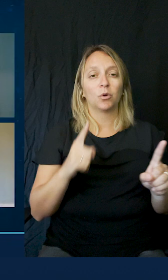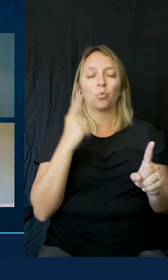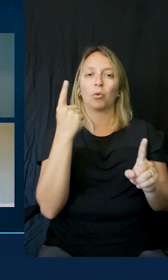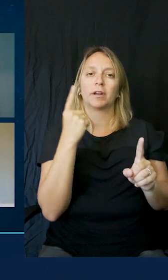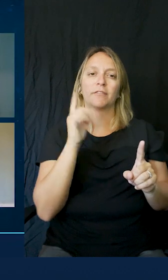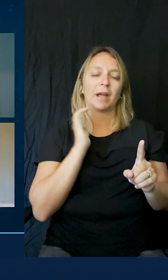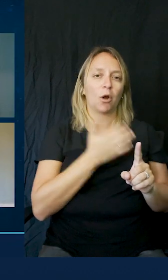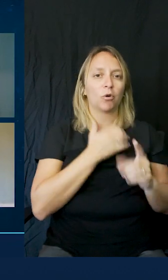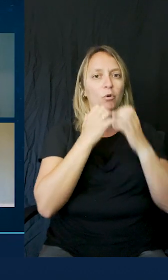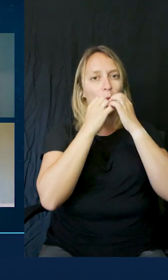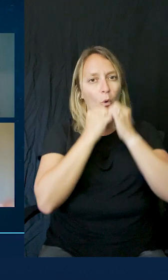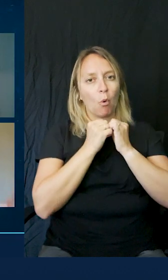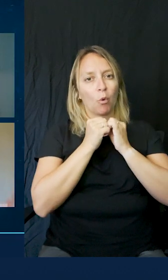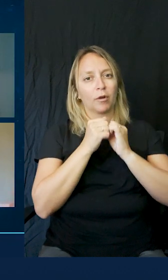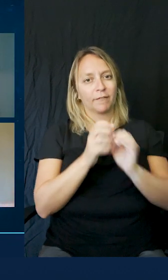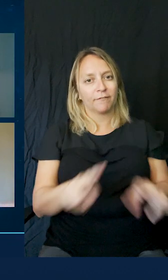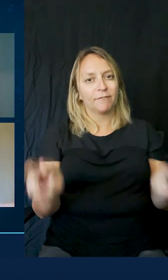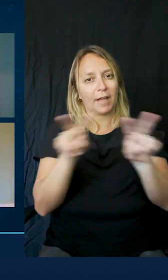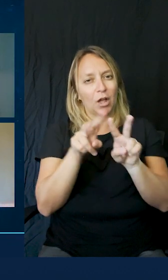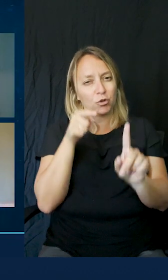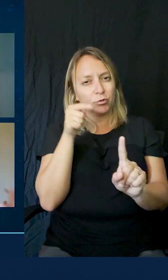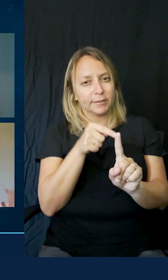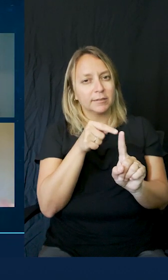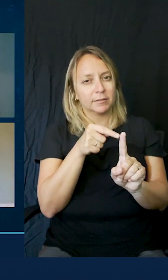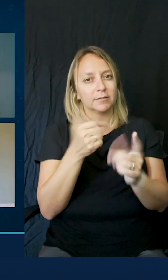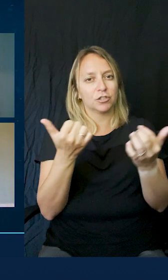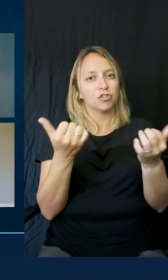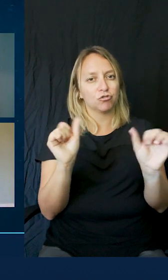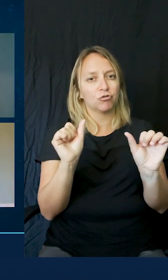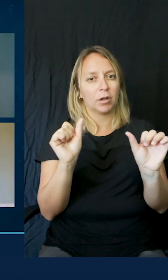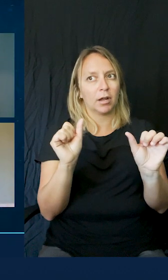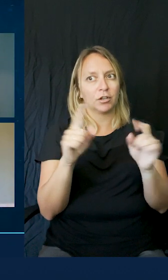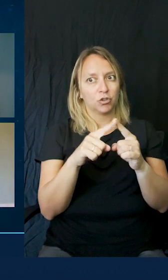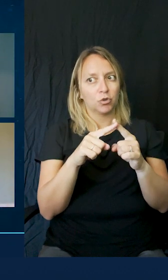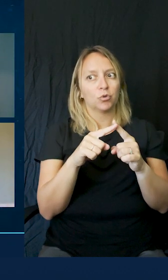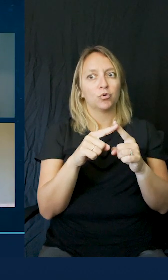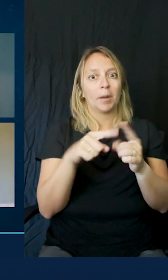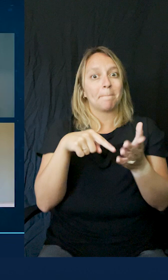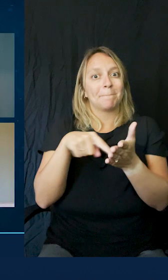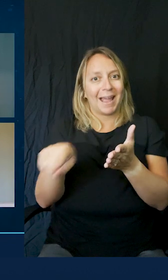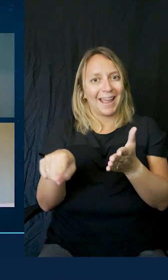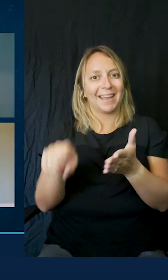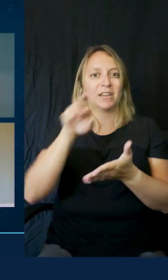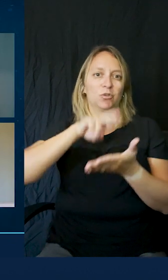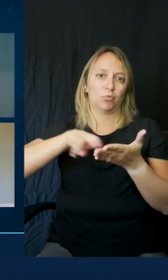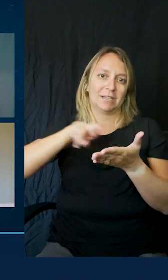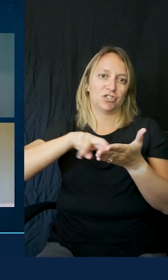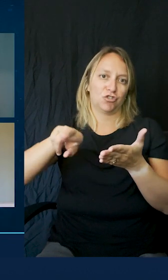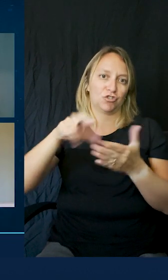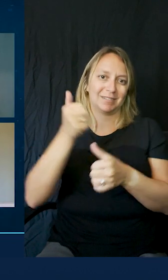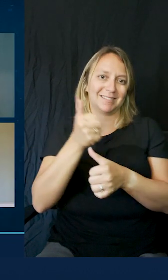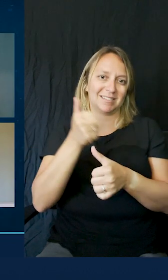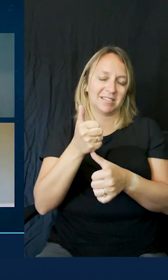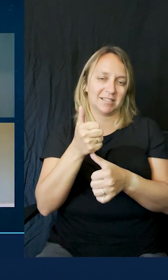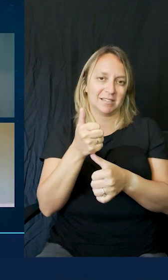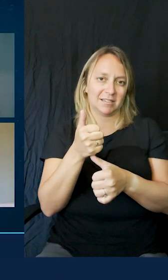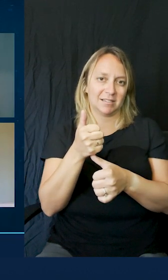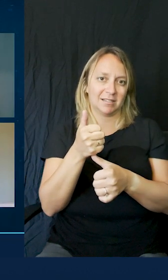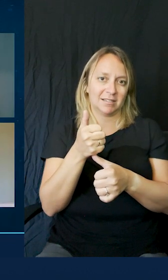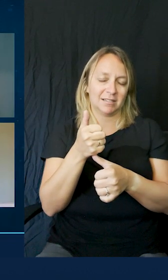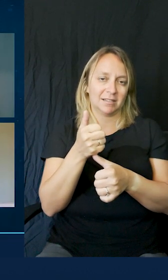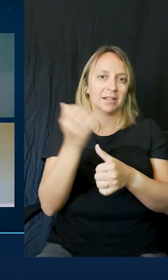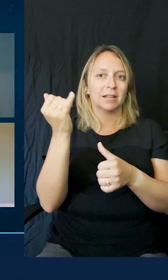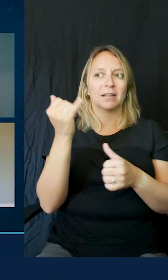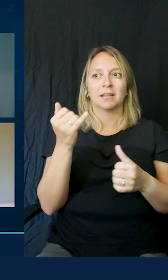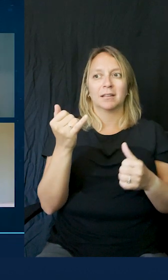values at Oceans Initiative is to try and pay our research assistants, because if there's a